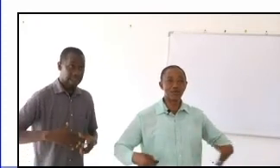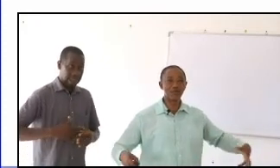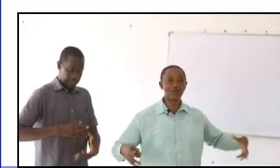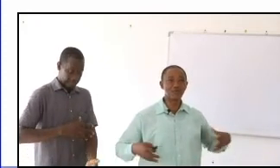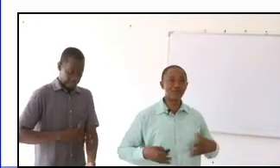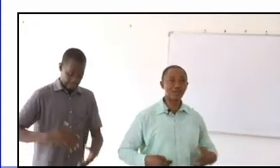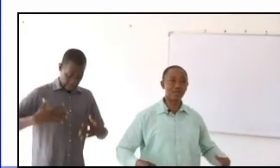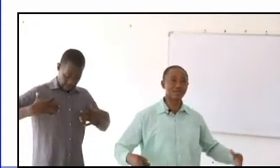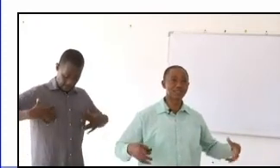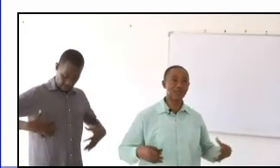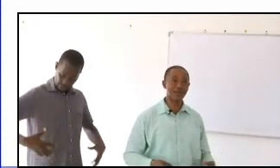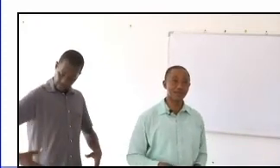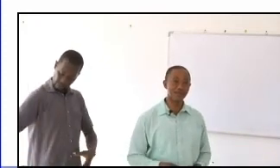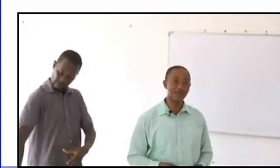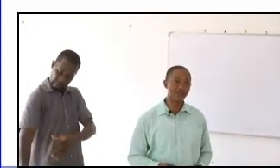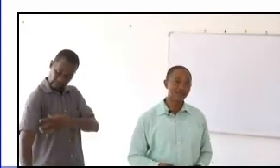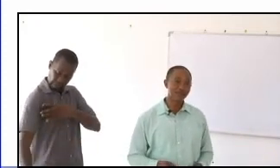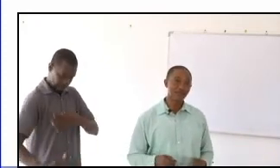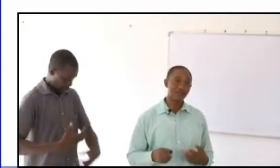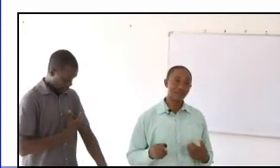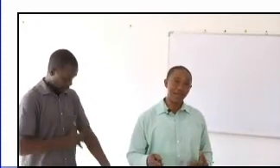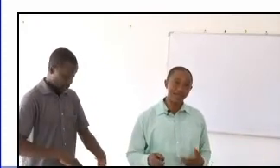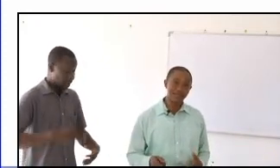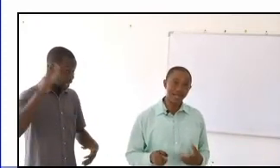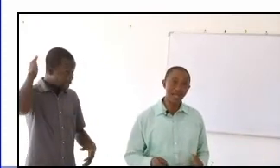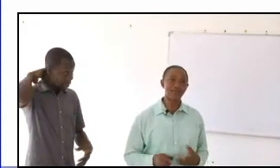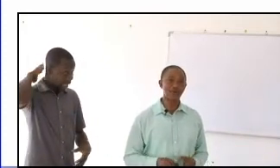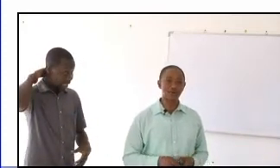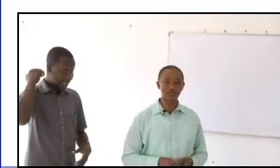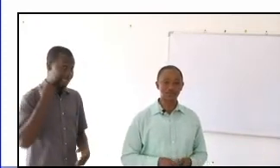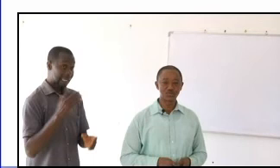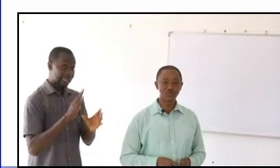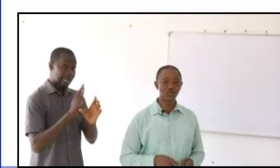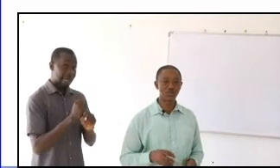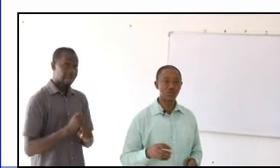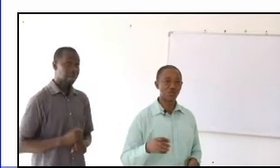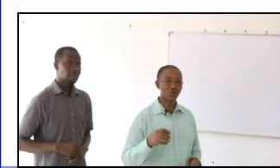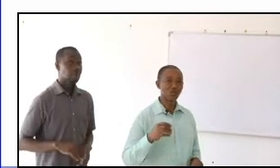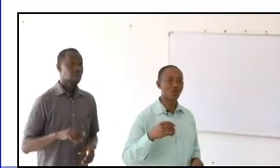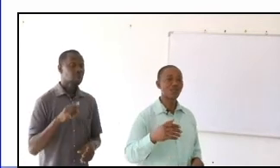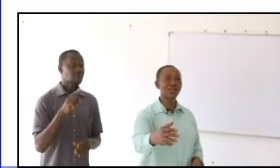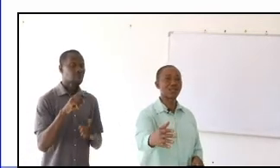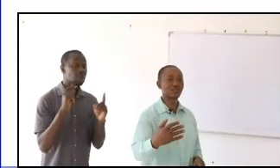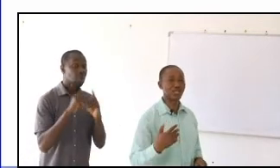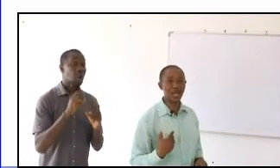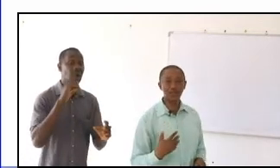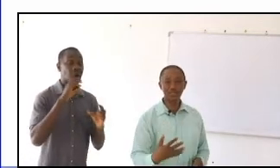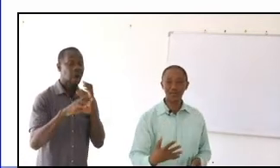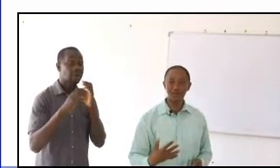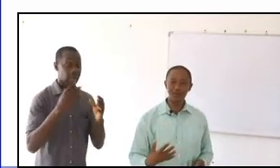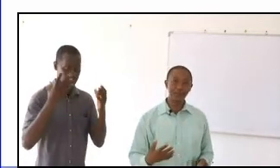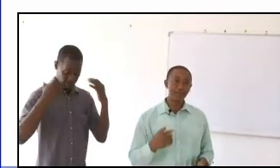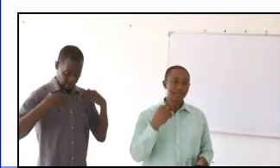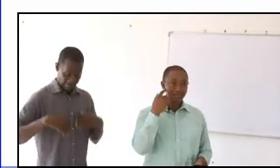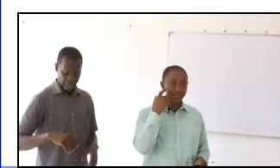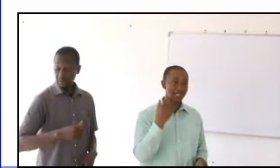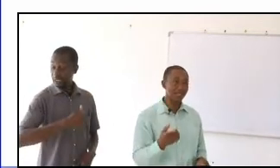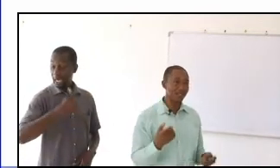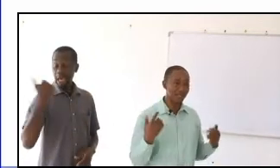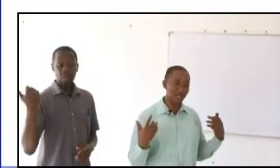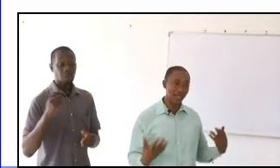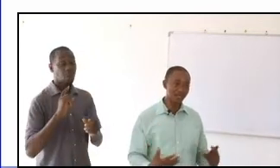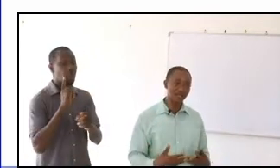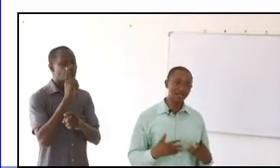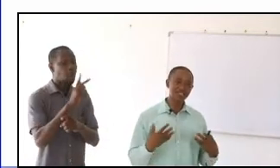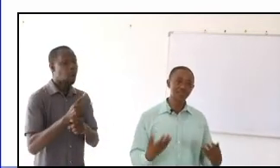that are coming from the spinal cord. The nerves help us to communicate with the outside world.